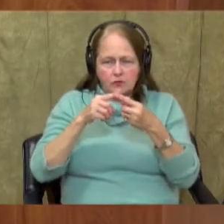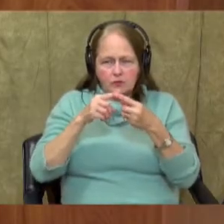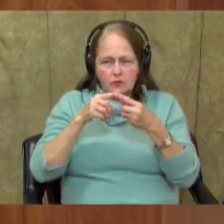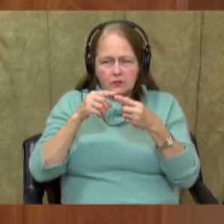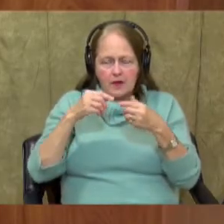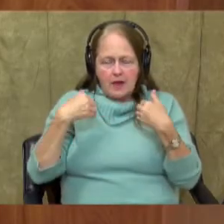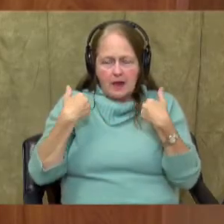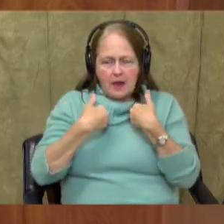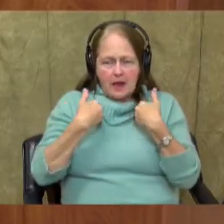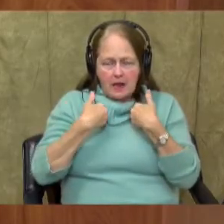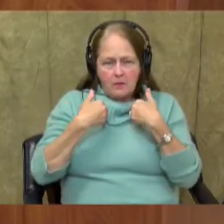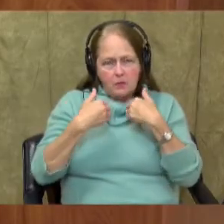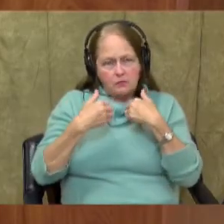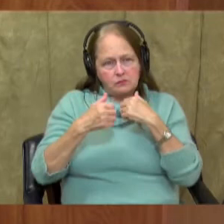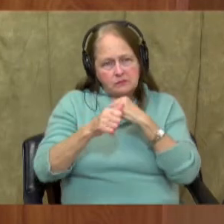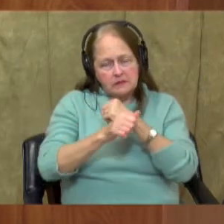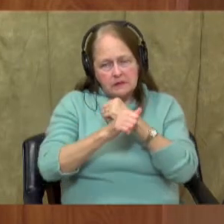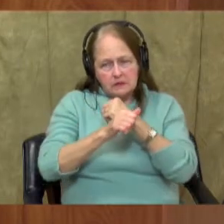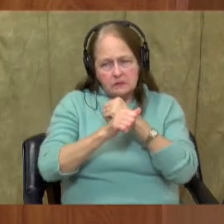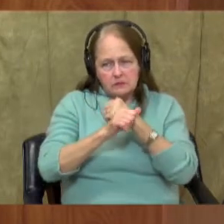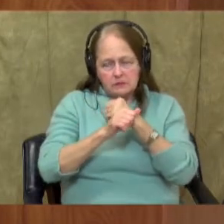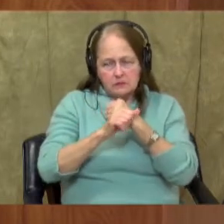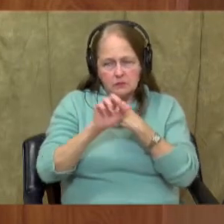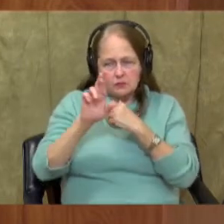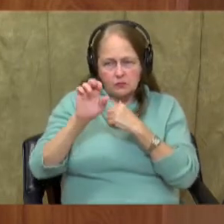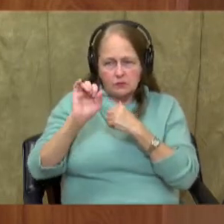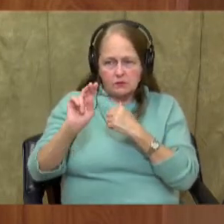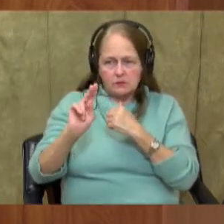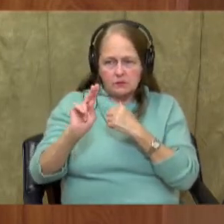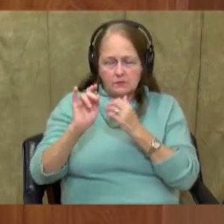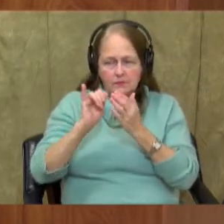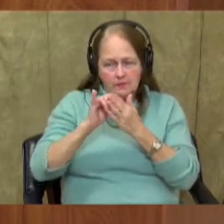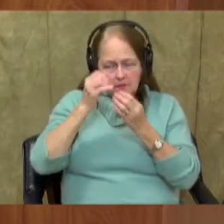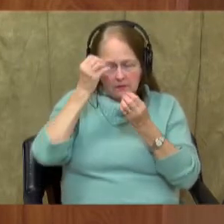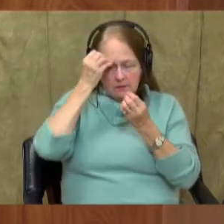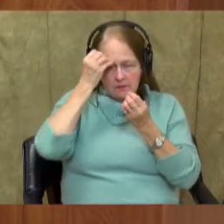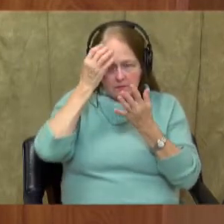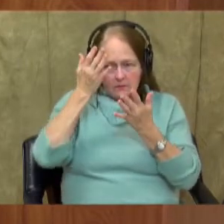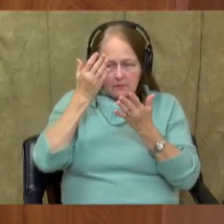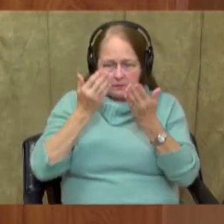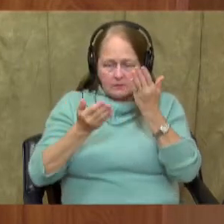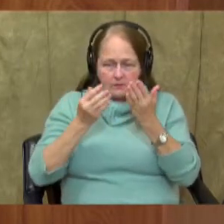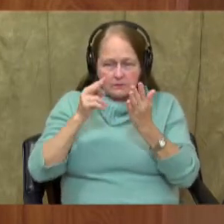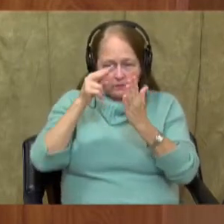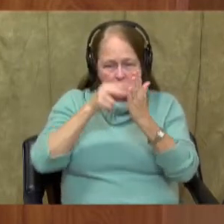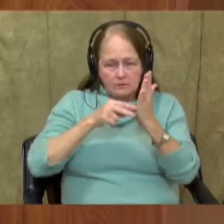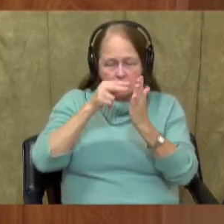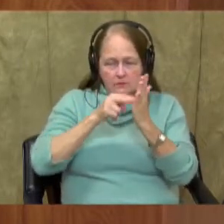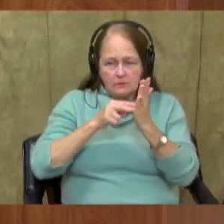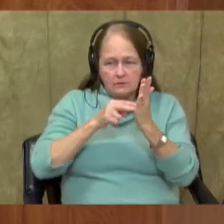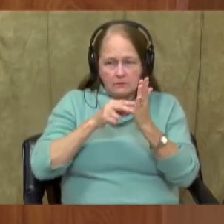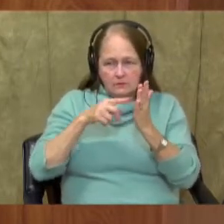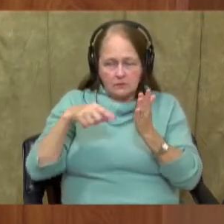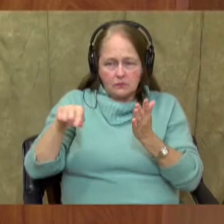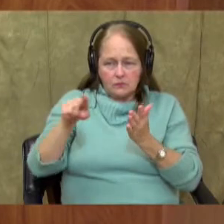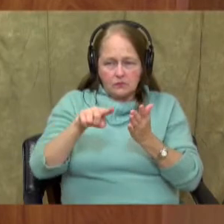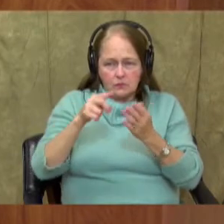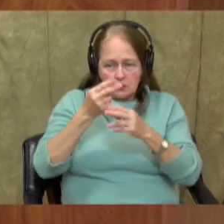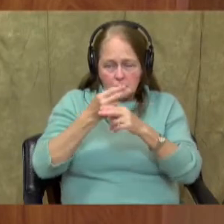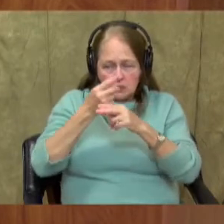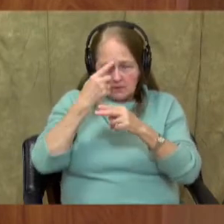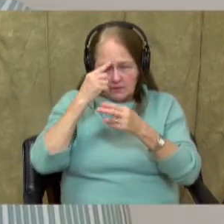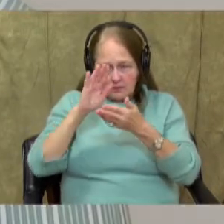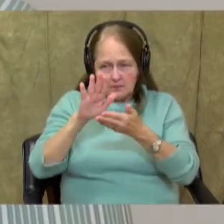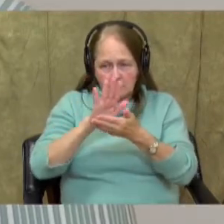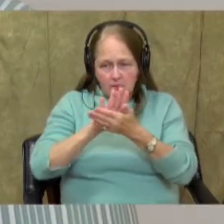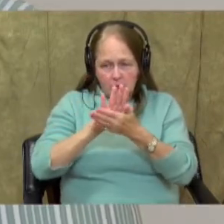at risk. This is the information that the students might look at and use as a basis for their